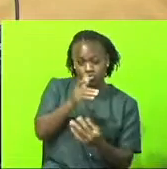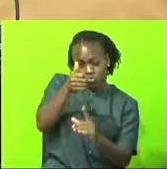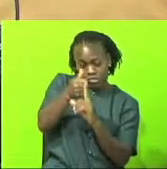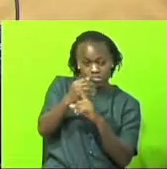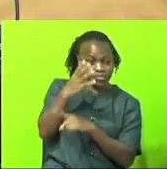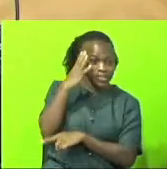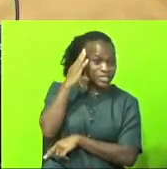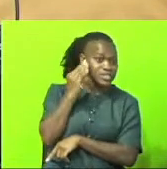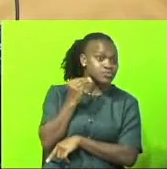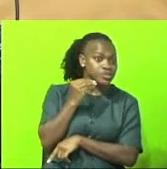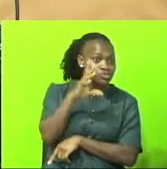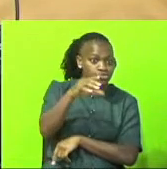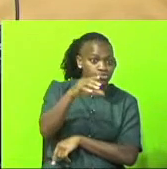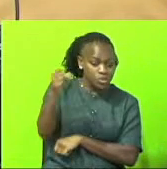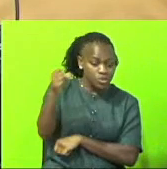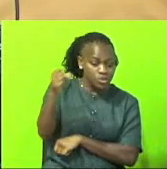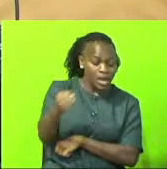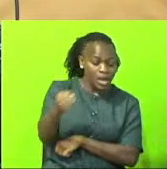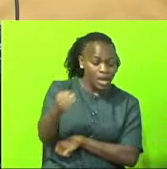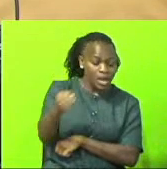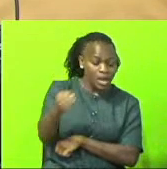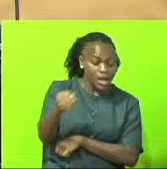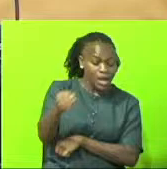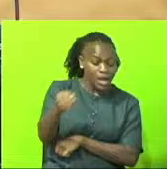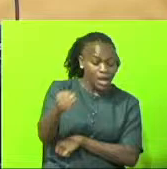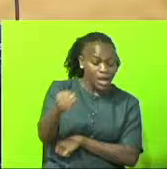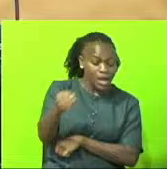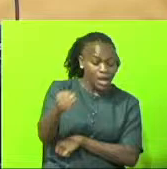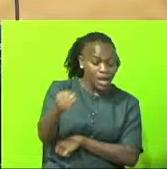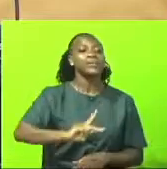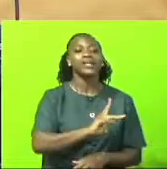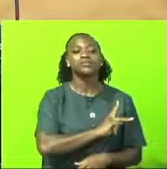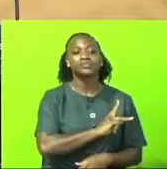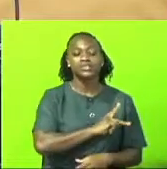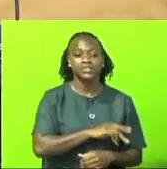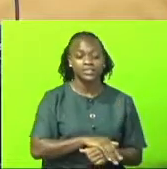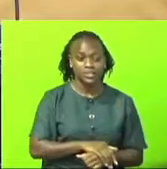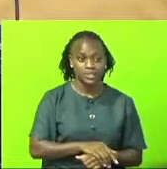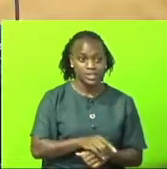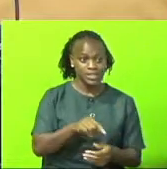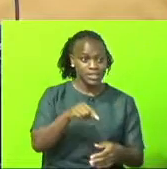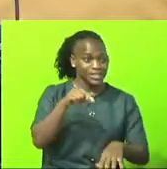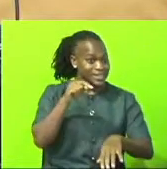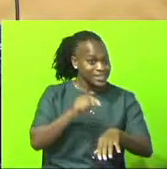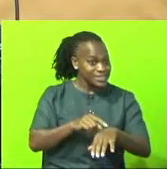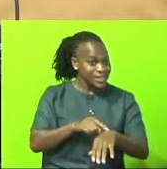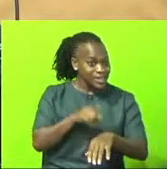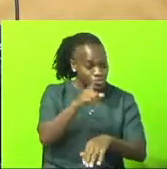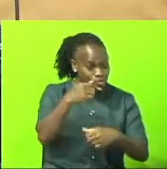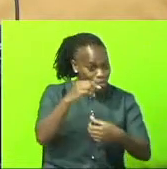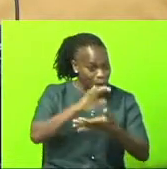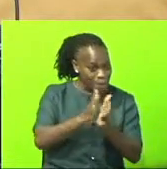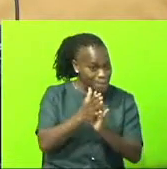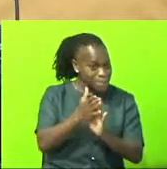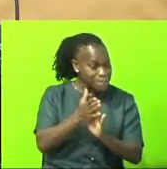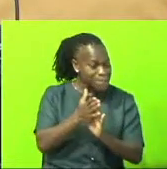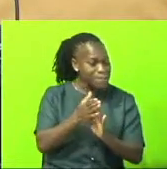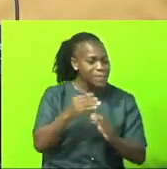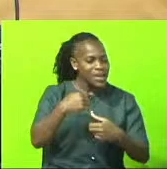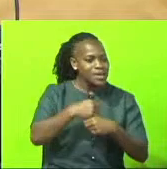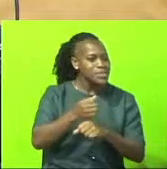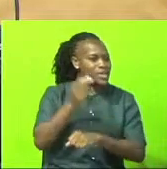you got elected as Speaker of Parliament. Mr. Speaker, this is a moment for you to make history, to defend